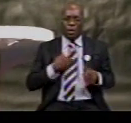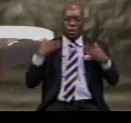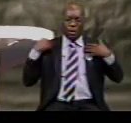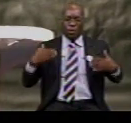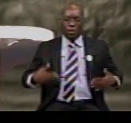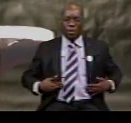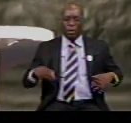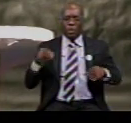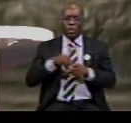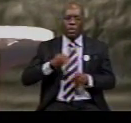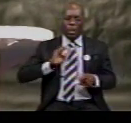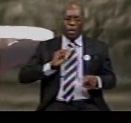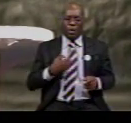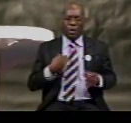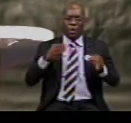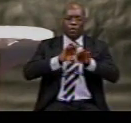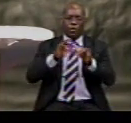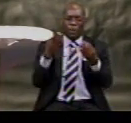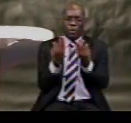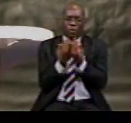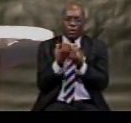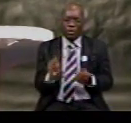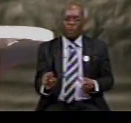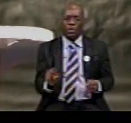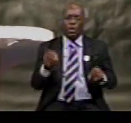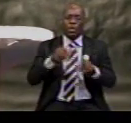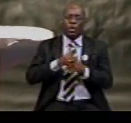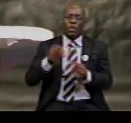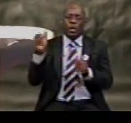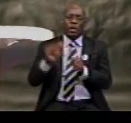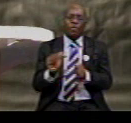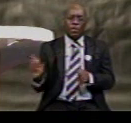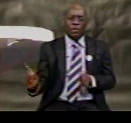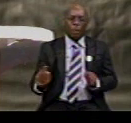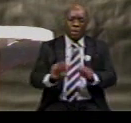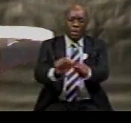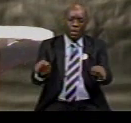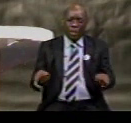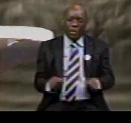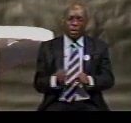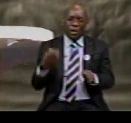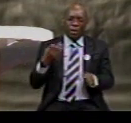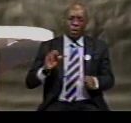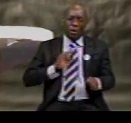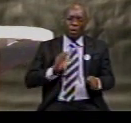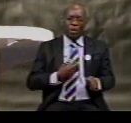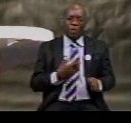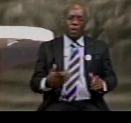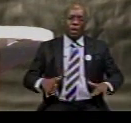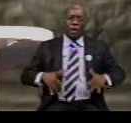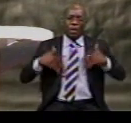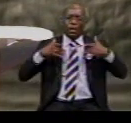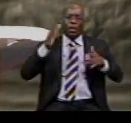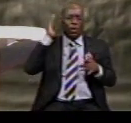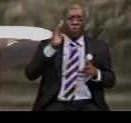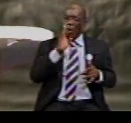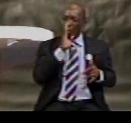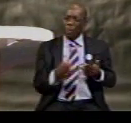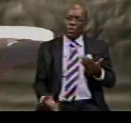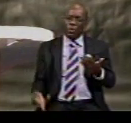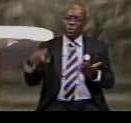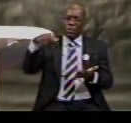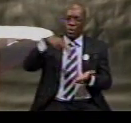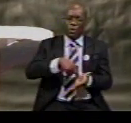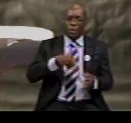our families, in all areas of our lives, shall be resurrected in